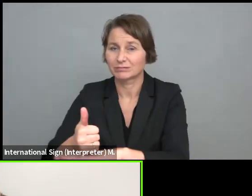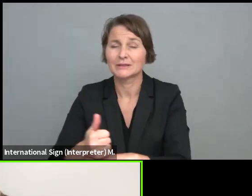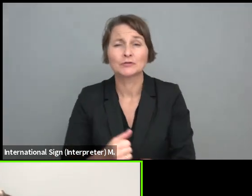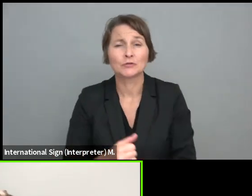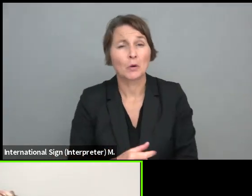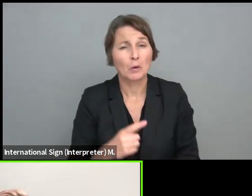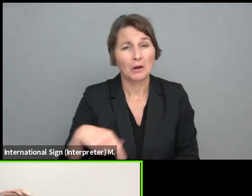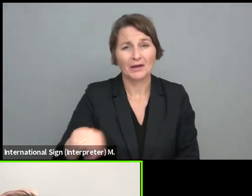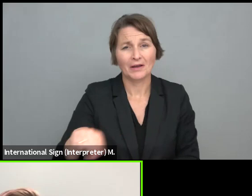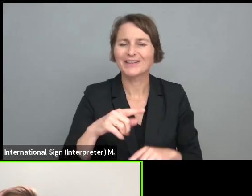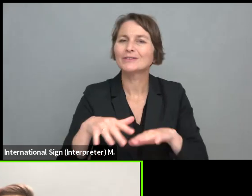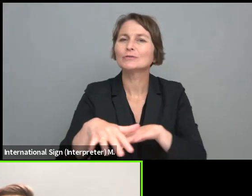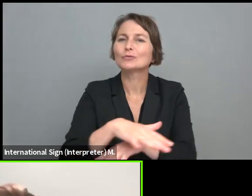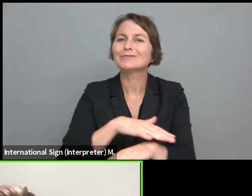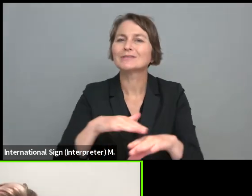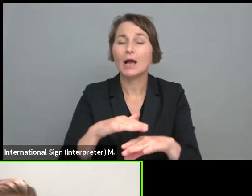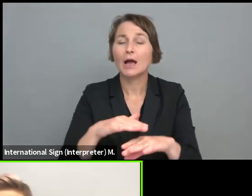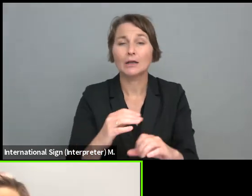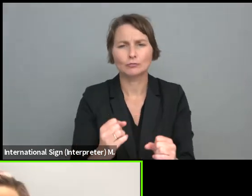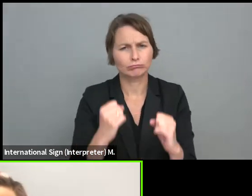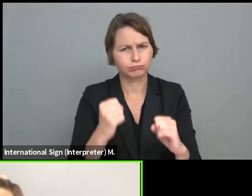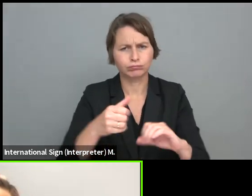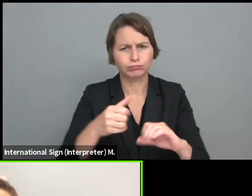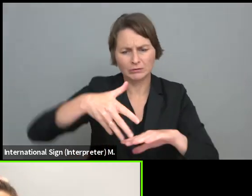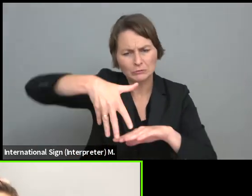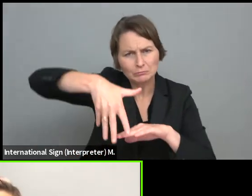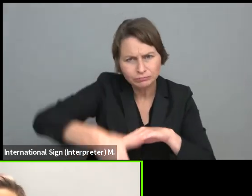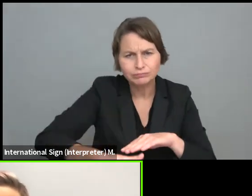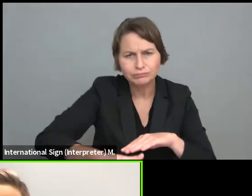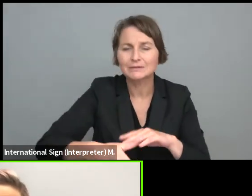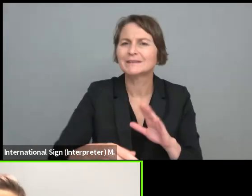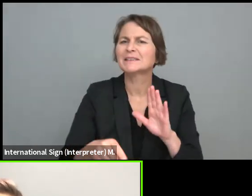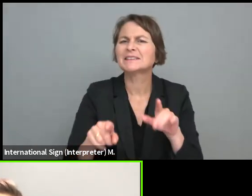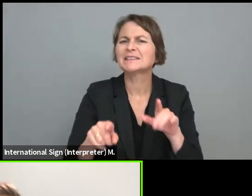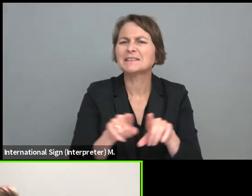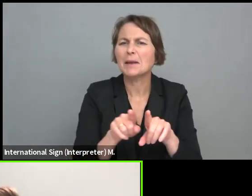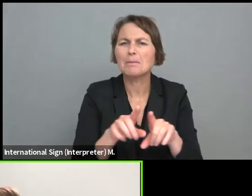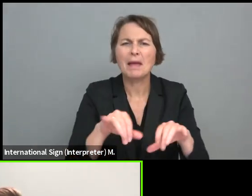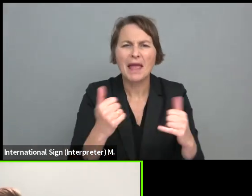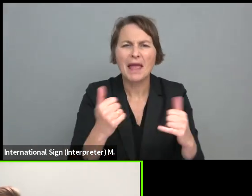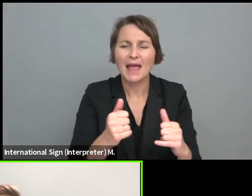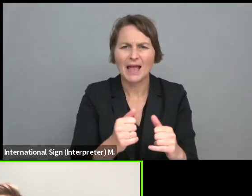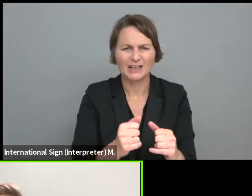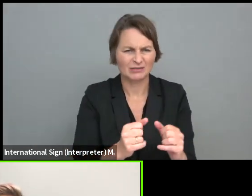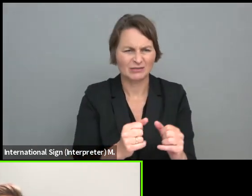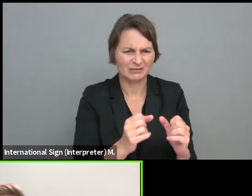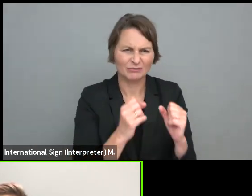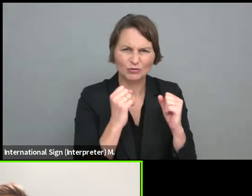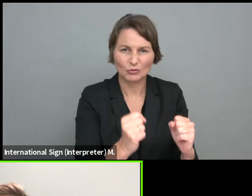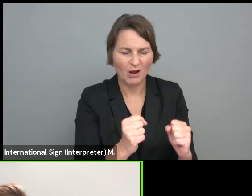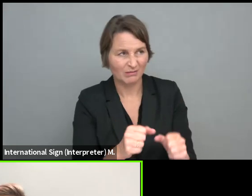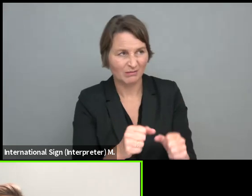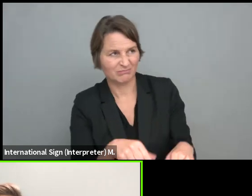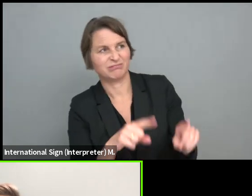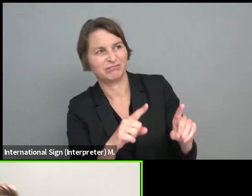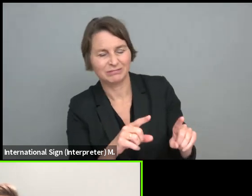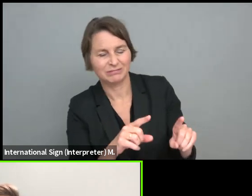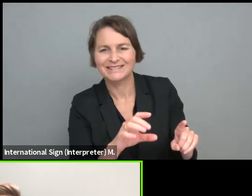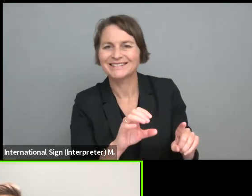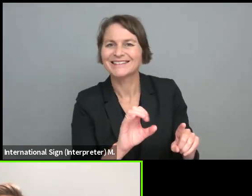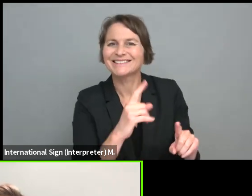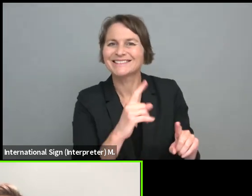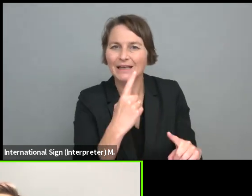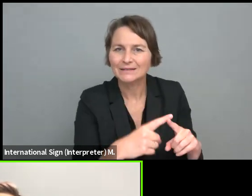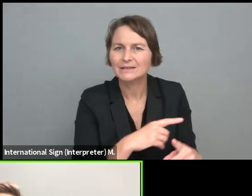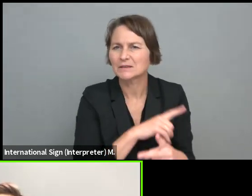our society. Sexism is deeply entrenched, racism is deeply entrenched. And when you bring that into